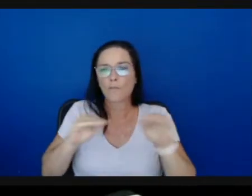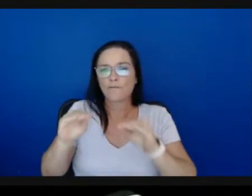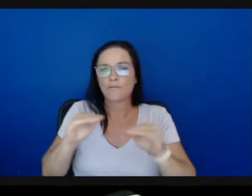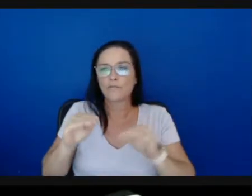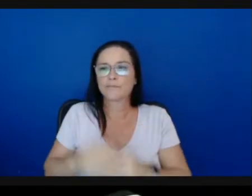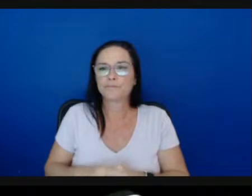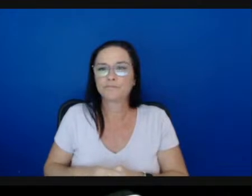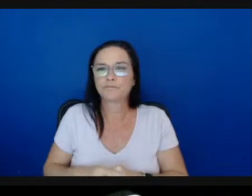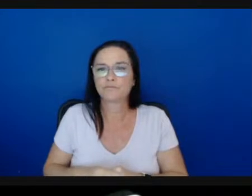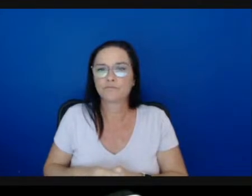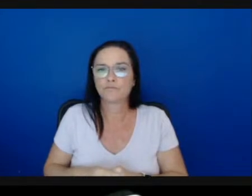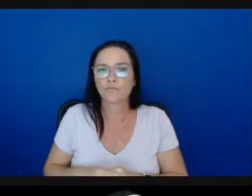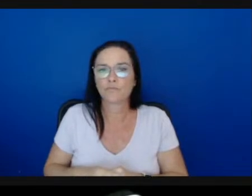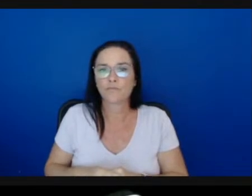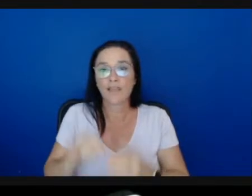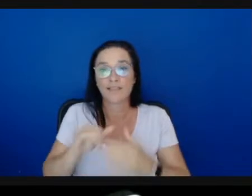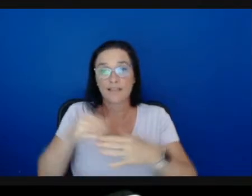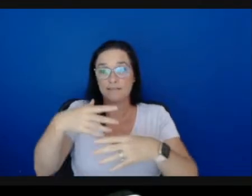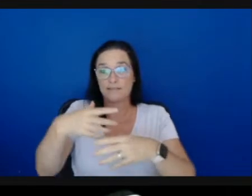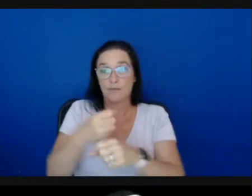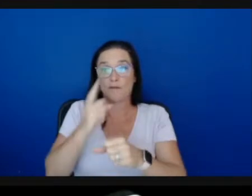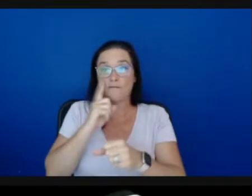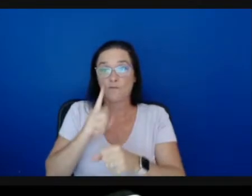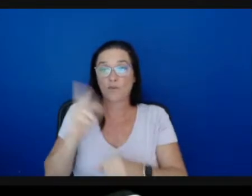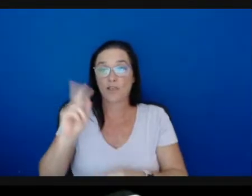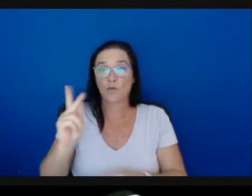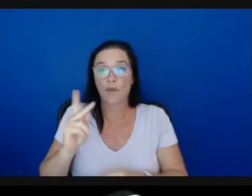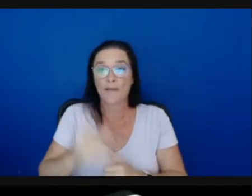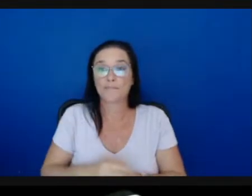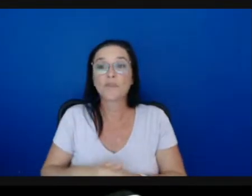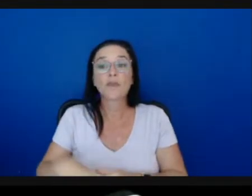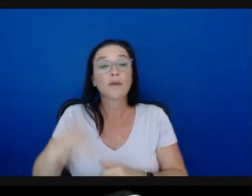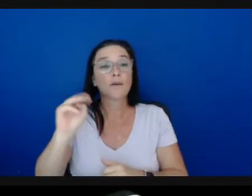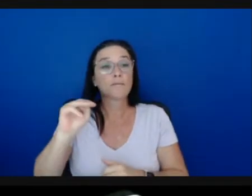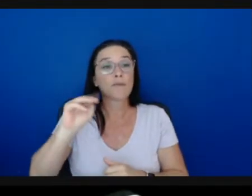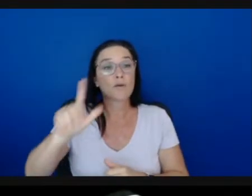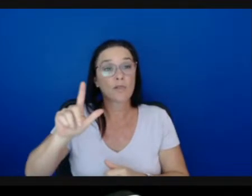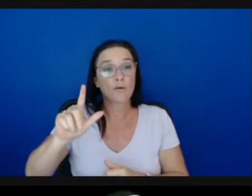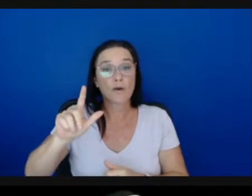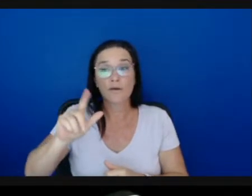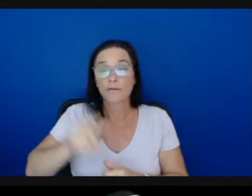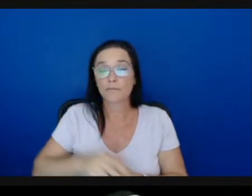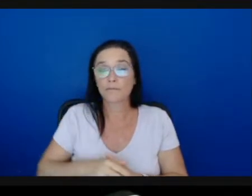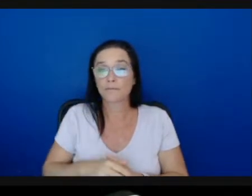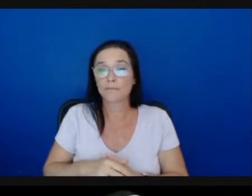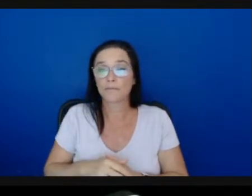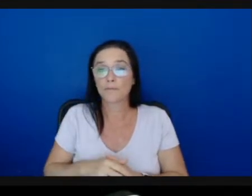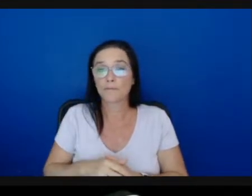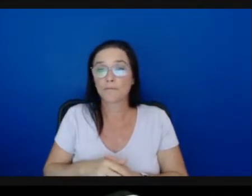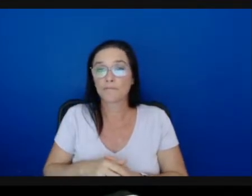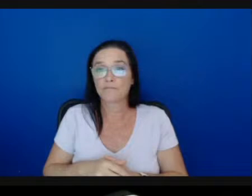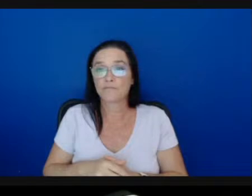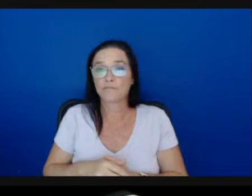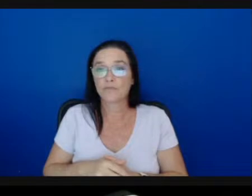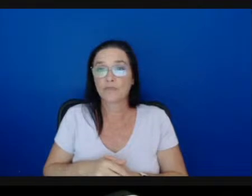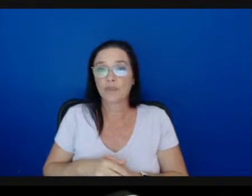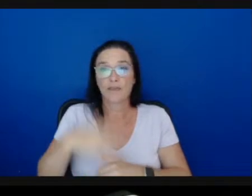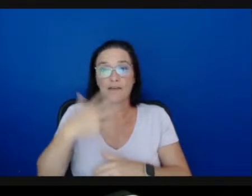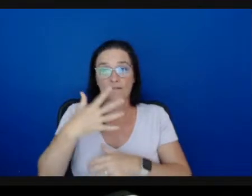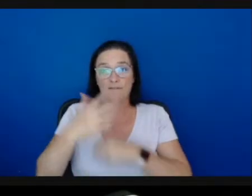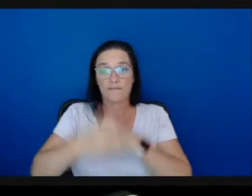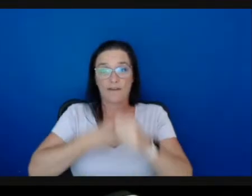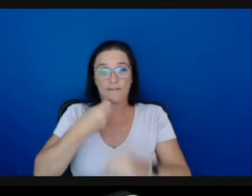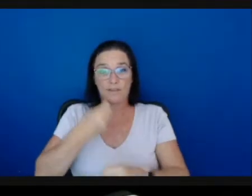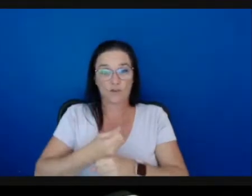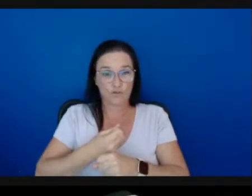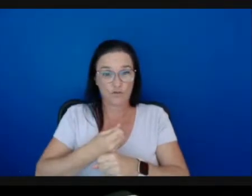So that's the summary for Kilauea. And for Mauna Loa, we'll just show this plot, earthquake rates for the past 5 years,